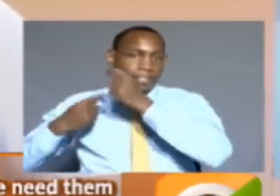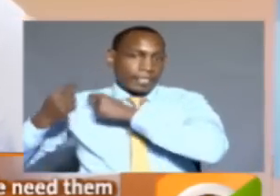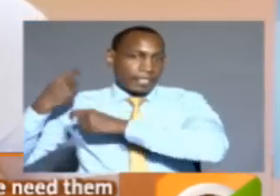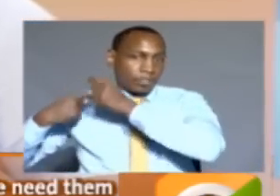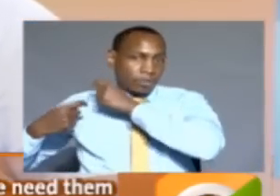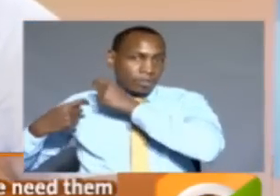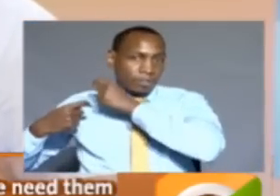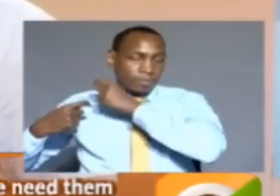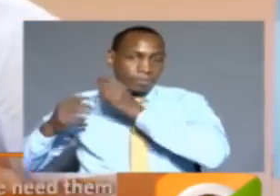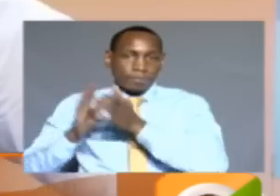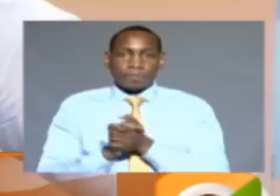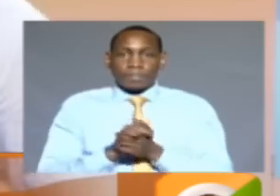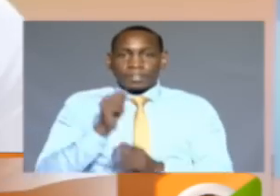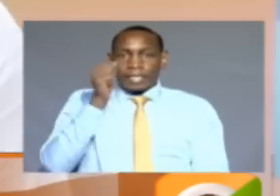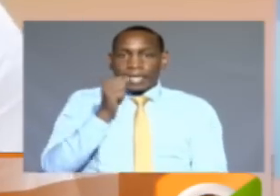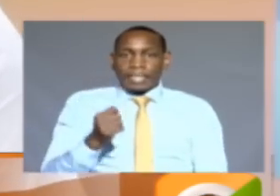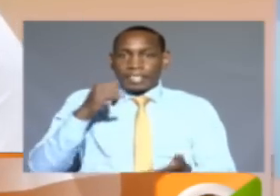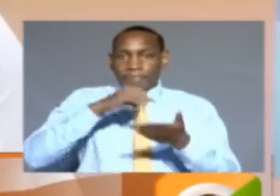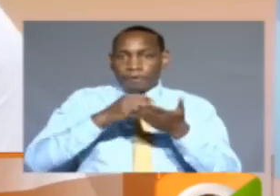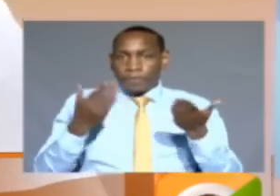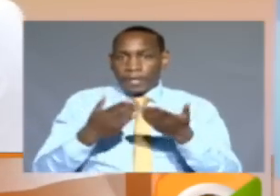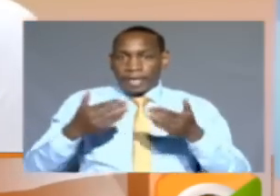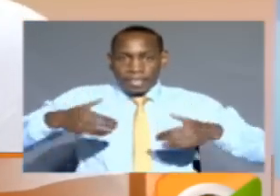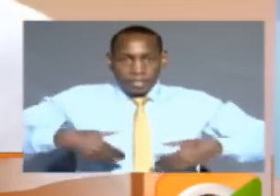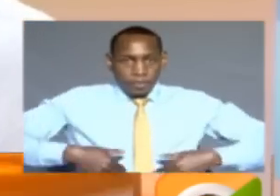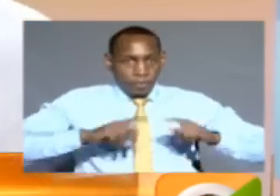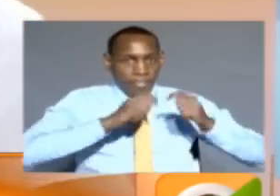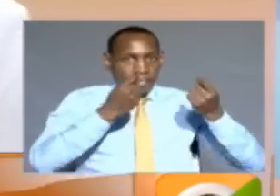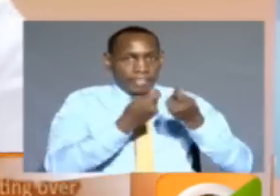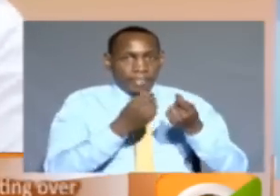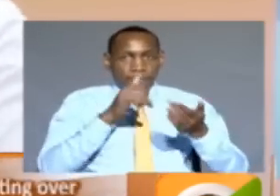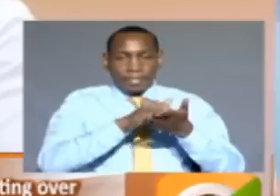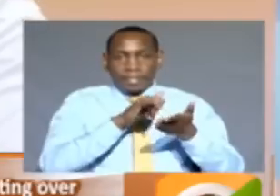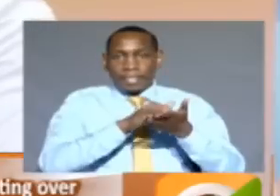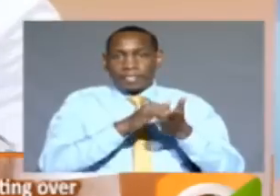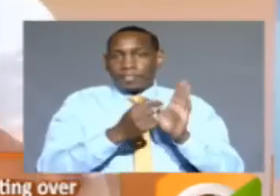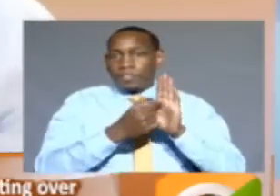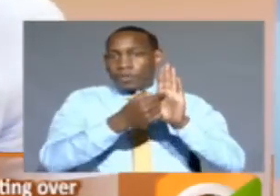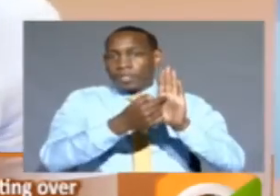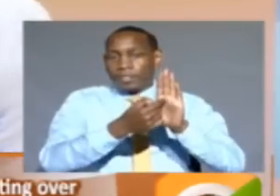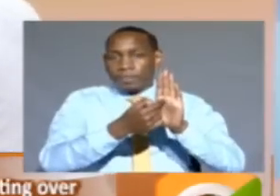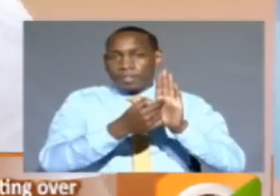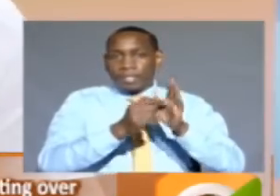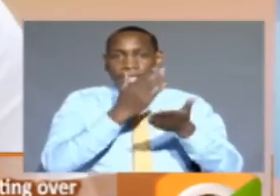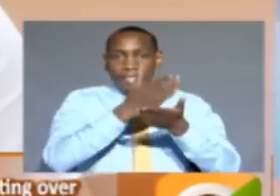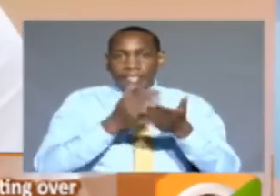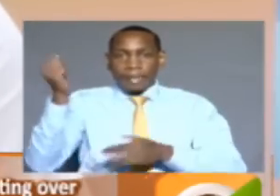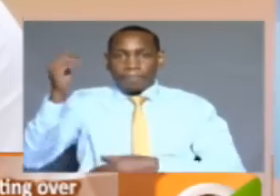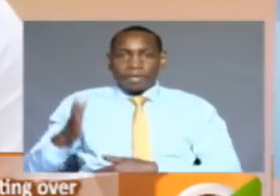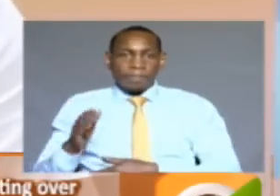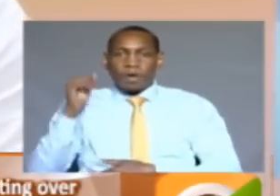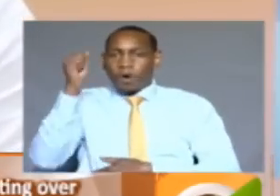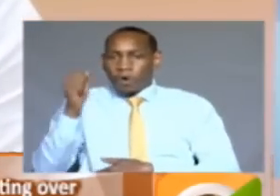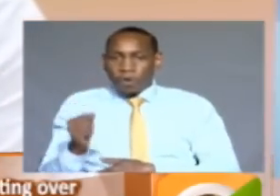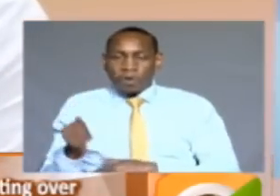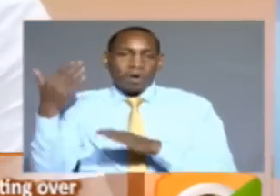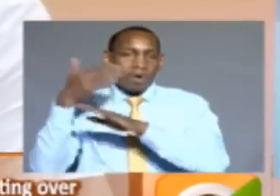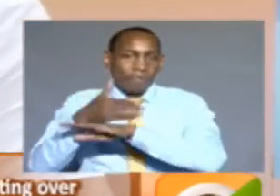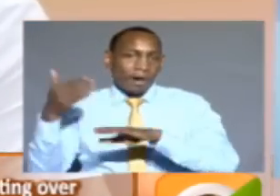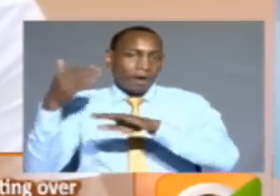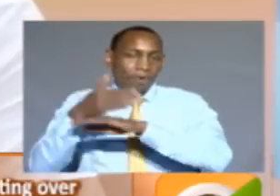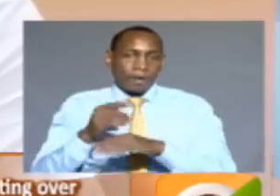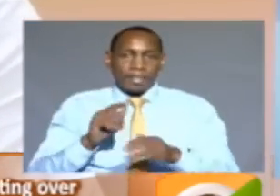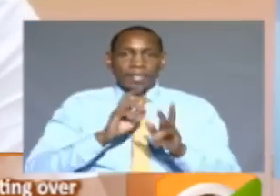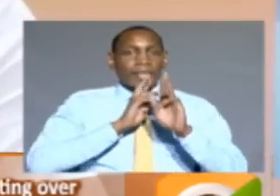Ageism. Yeah, ageism. Huh? Where a young team completely succeeded to paint certain politicians as too old. And what